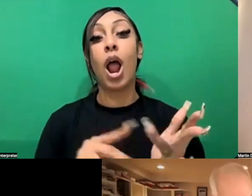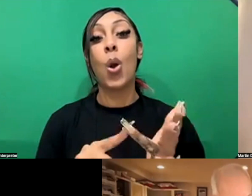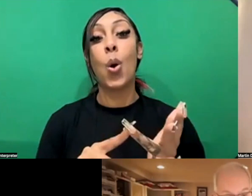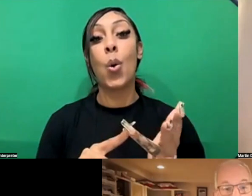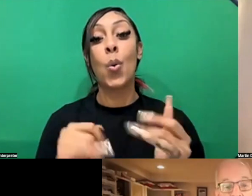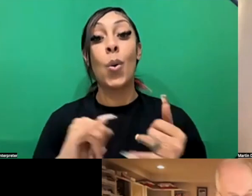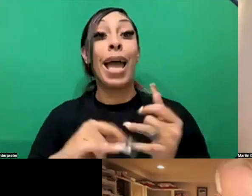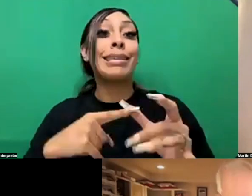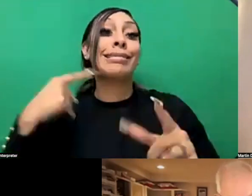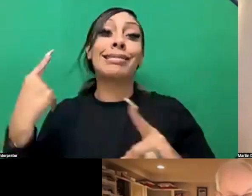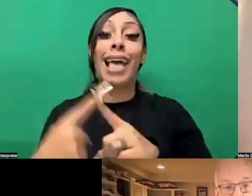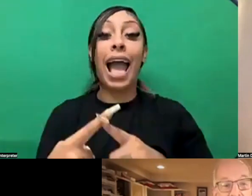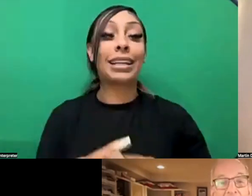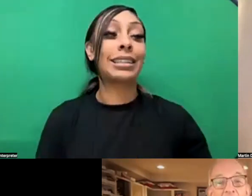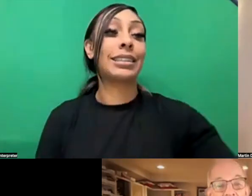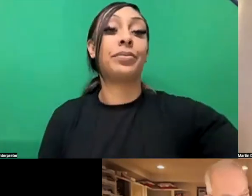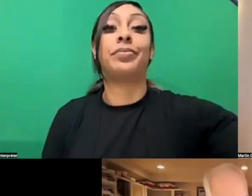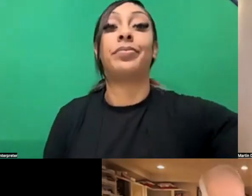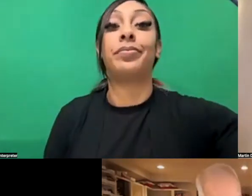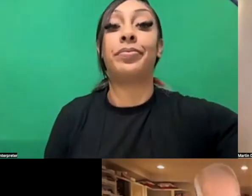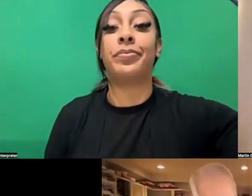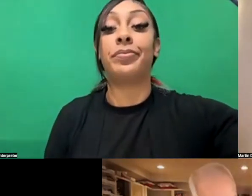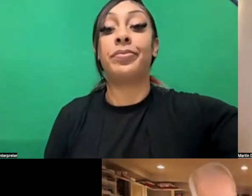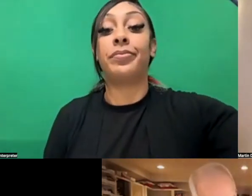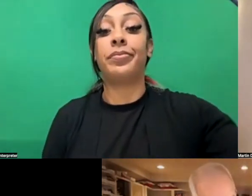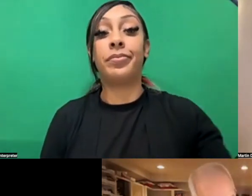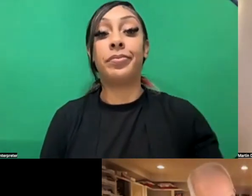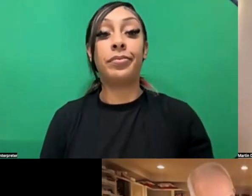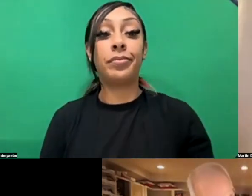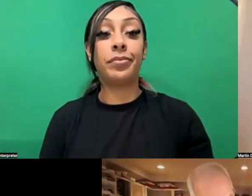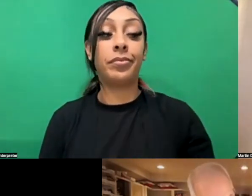So I'm going to put this back down on the table. It'll make it easier for me to play.